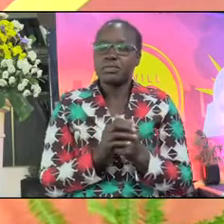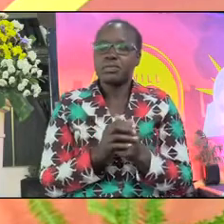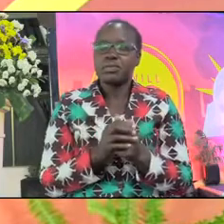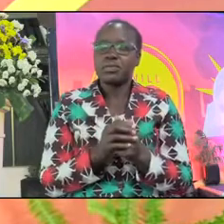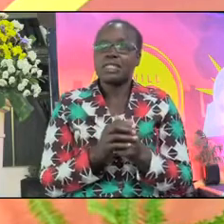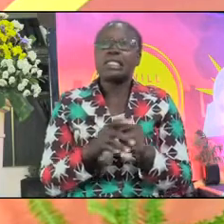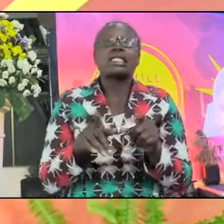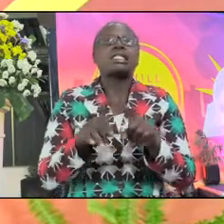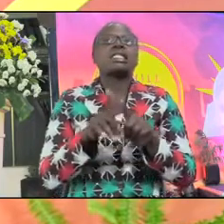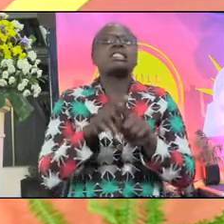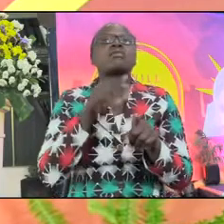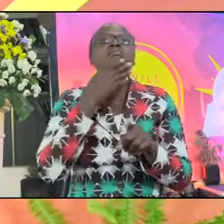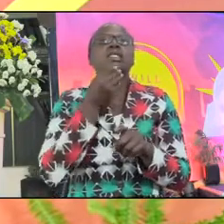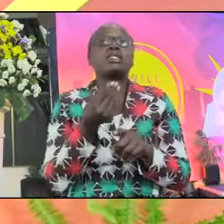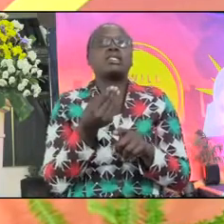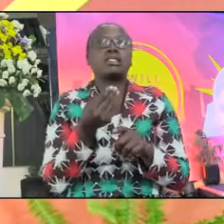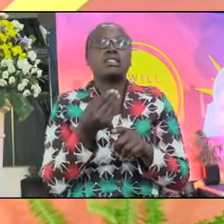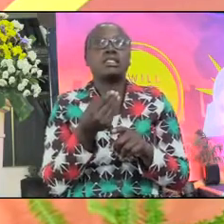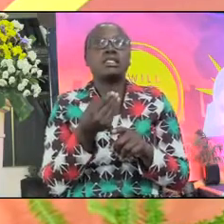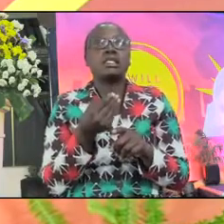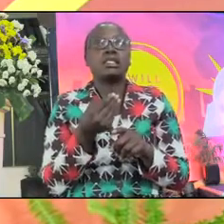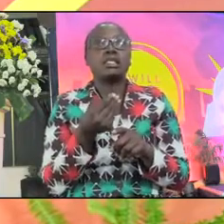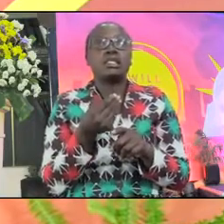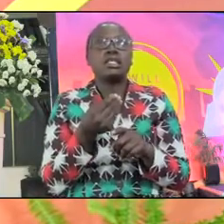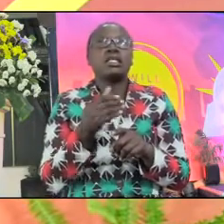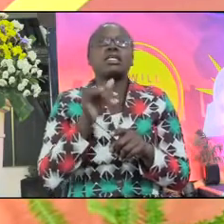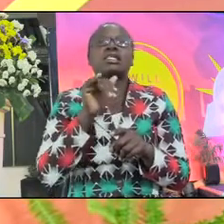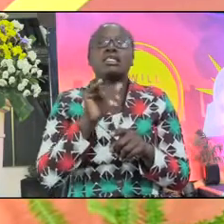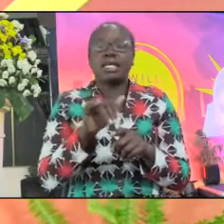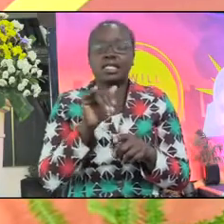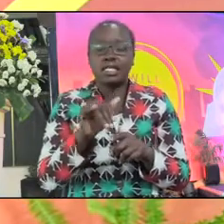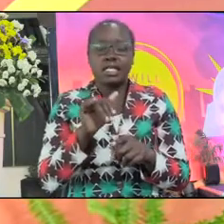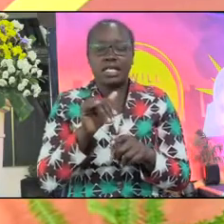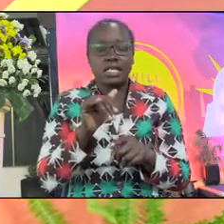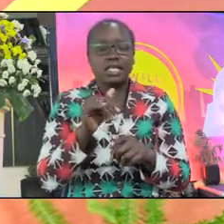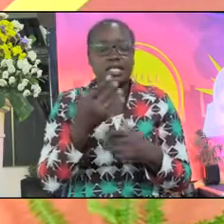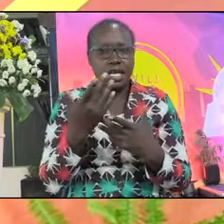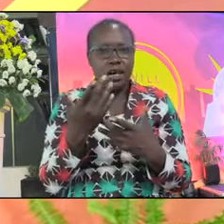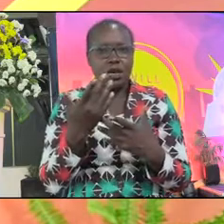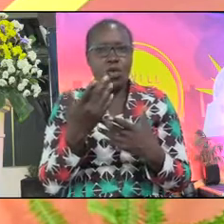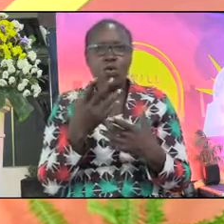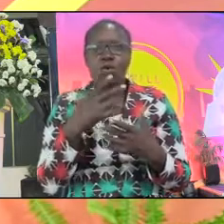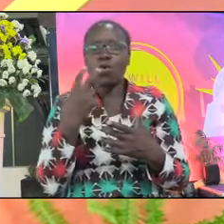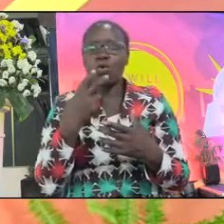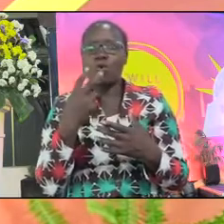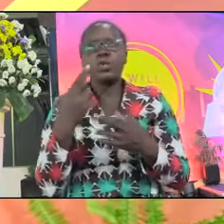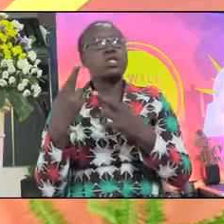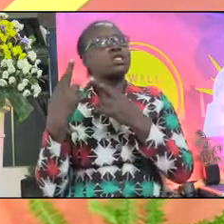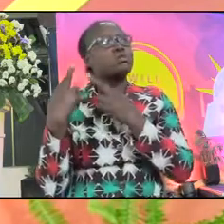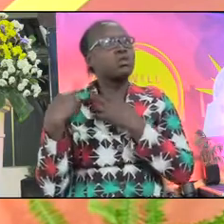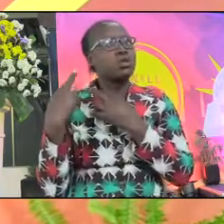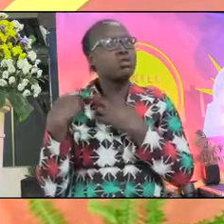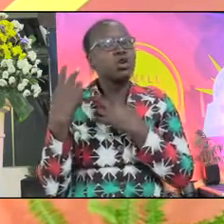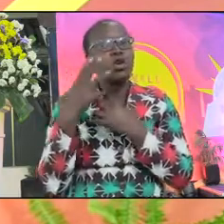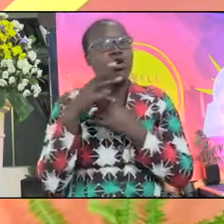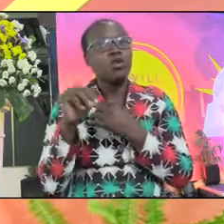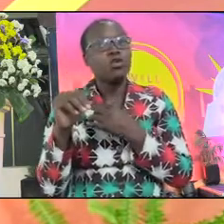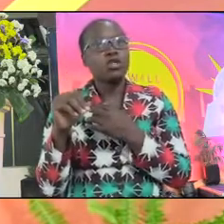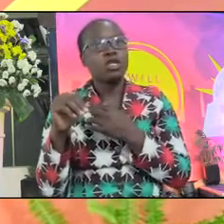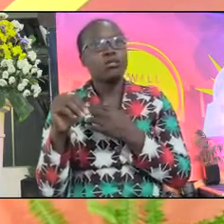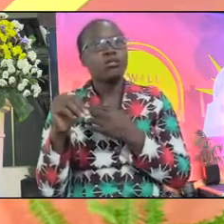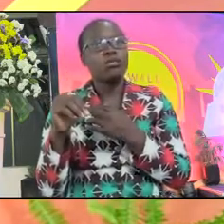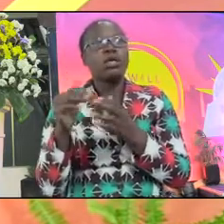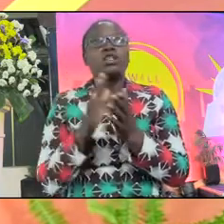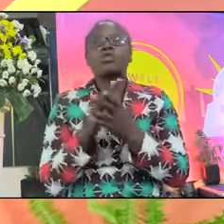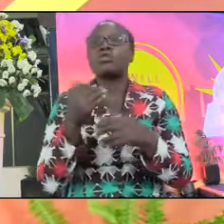It was the same man that they ignored who was responsible for them to making